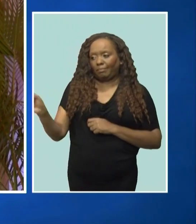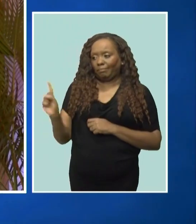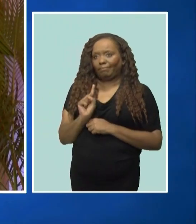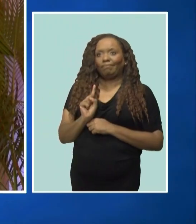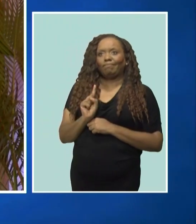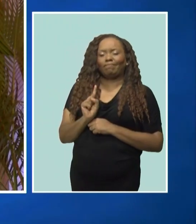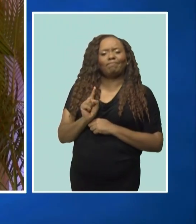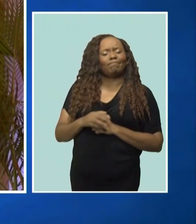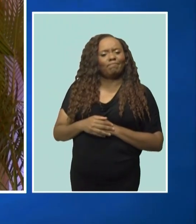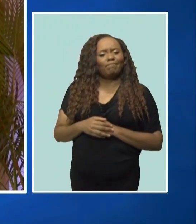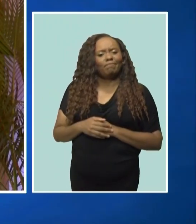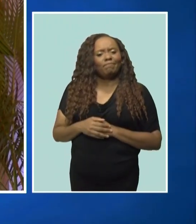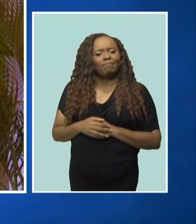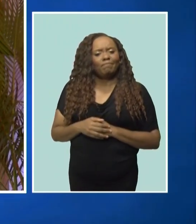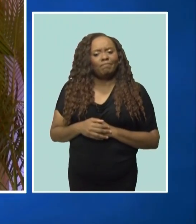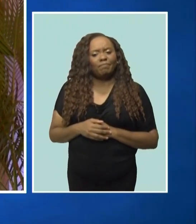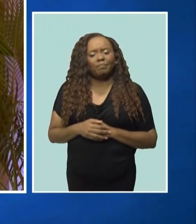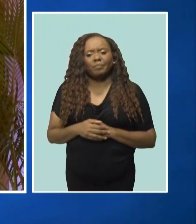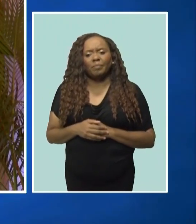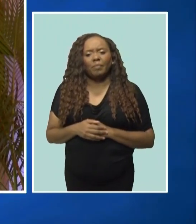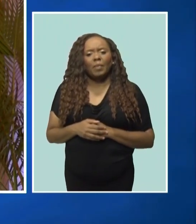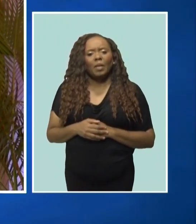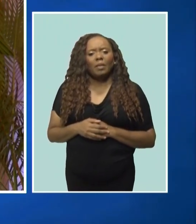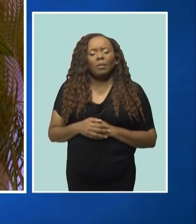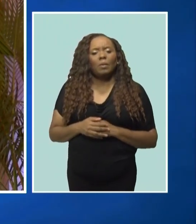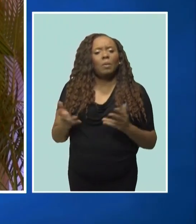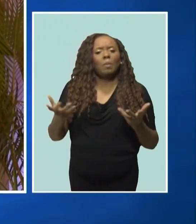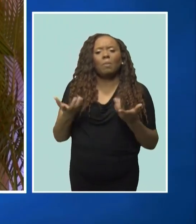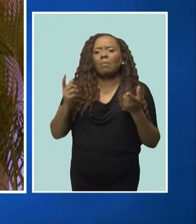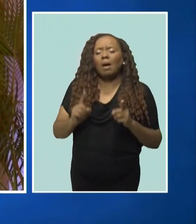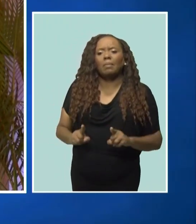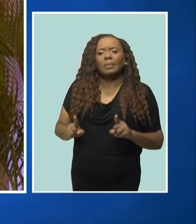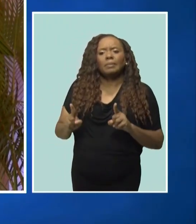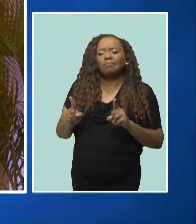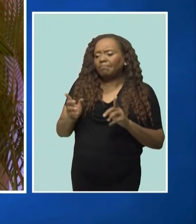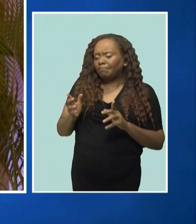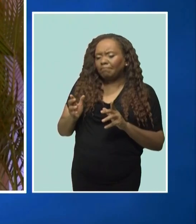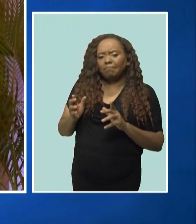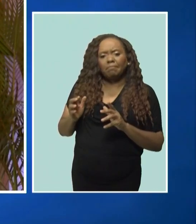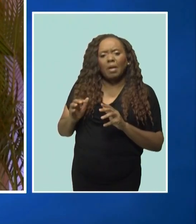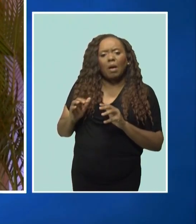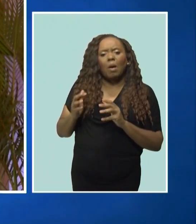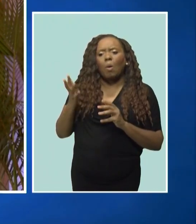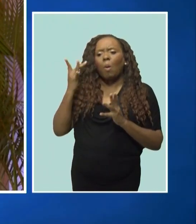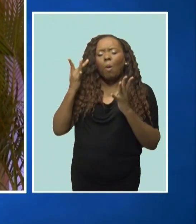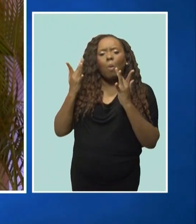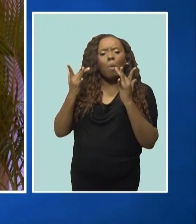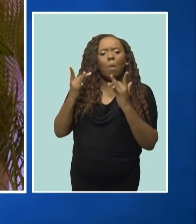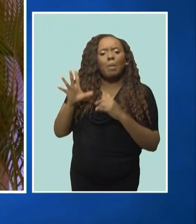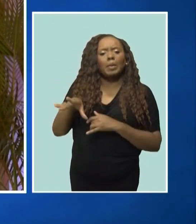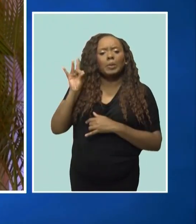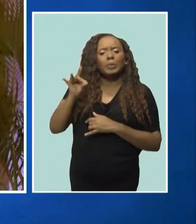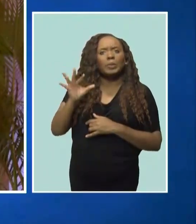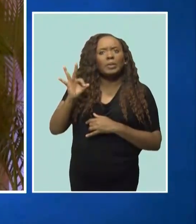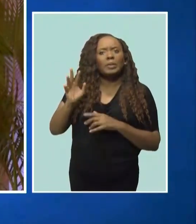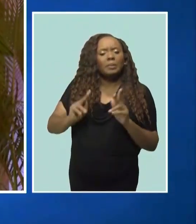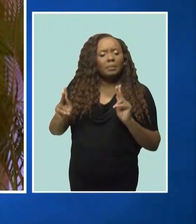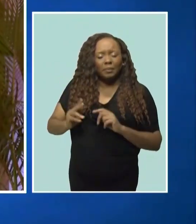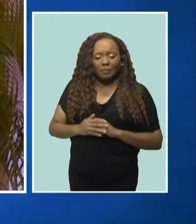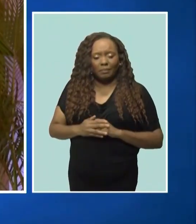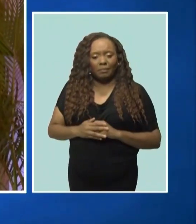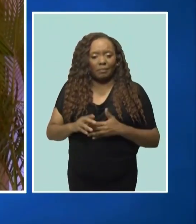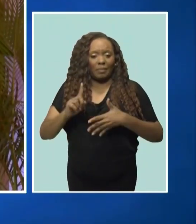theme. Besides excellence, which is a given, it was mentioned that each one showed a commitment